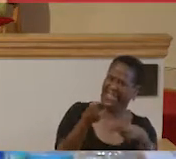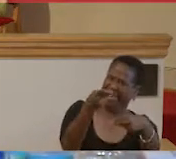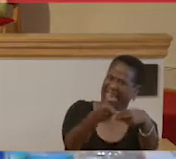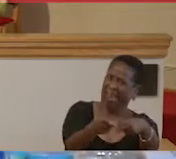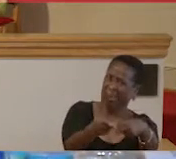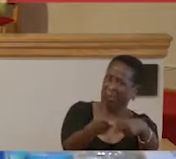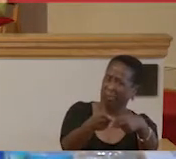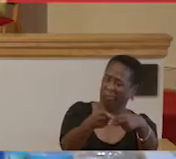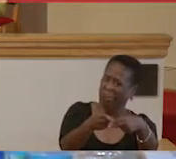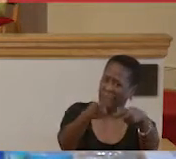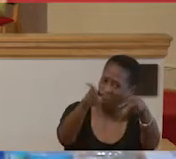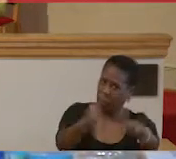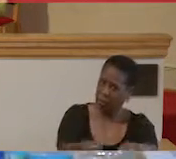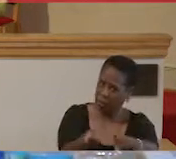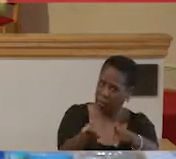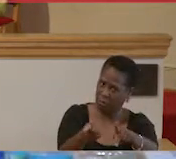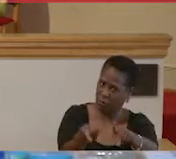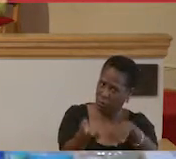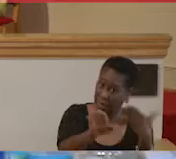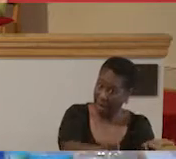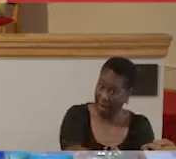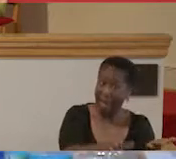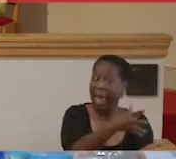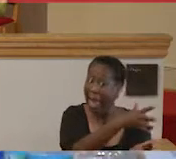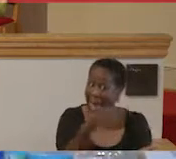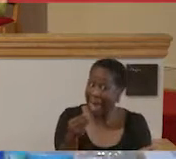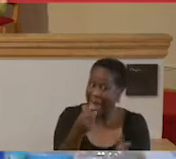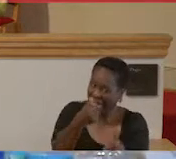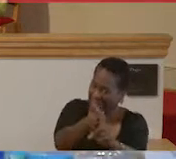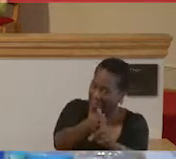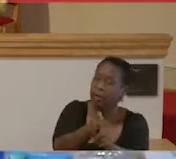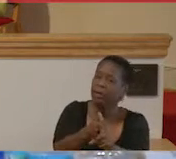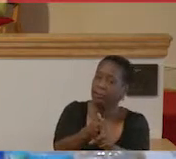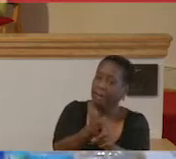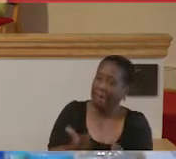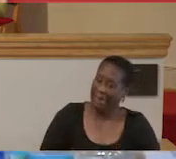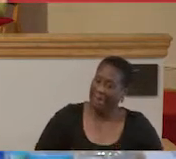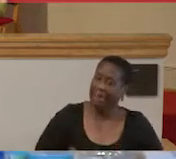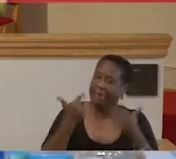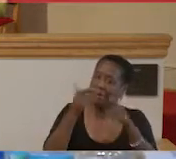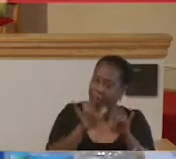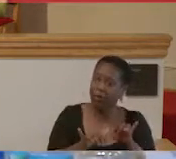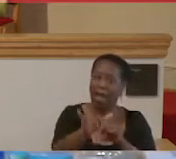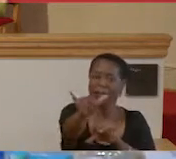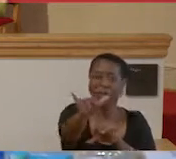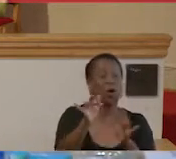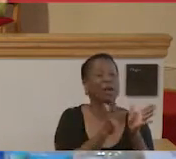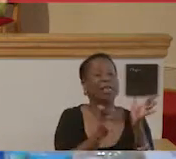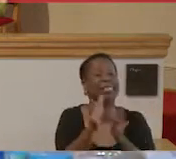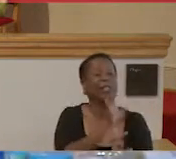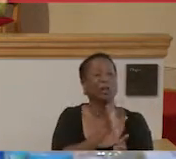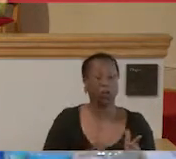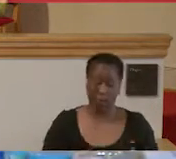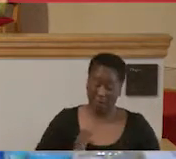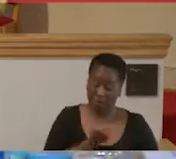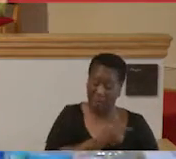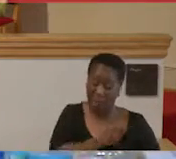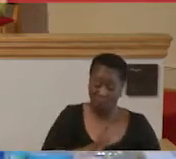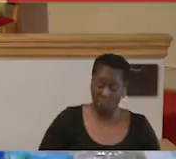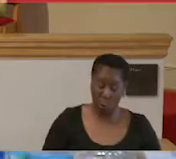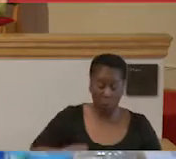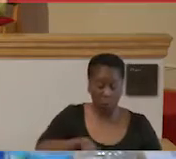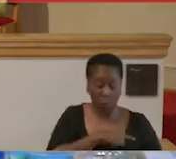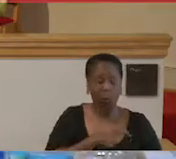died, who lives, and who lives forevermore, Jesus Christ our Lord, we